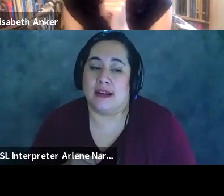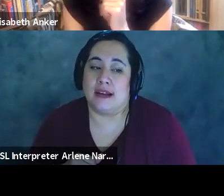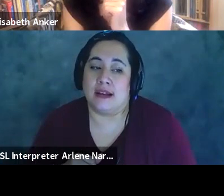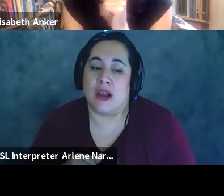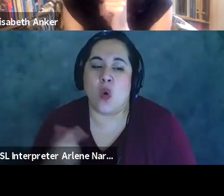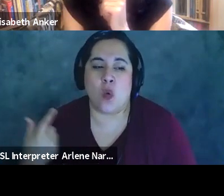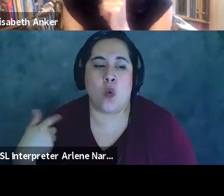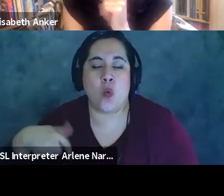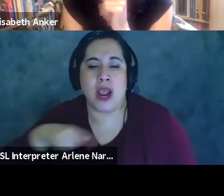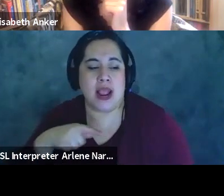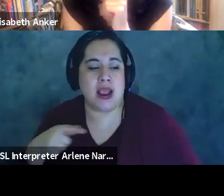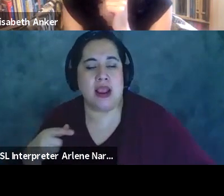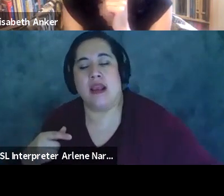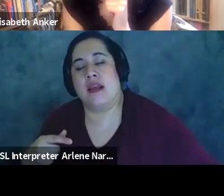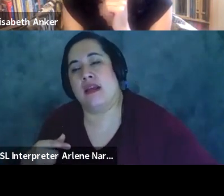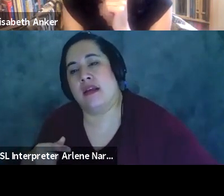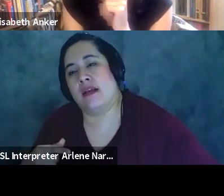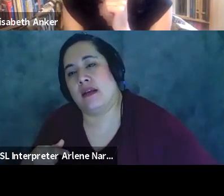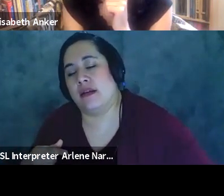we were